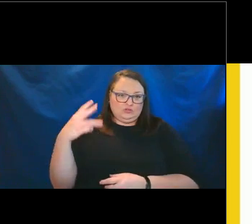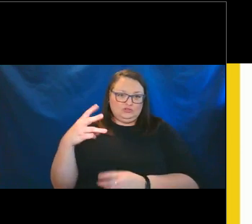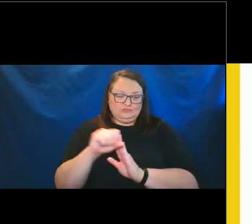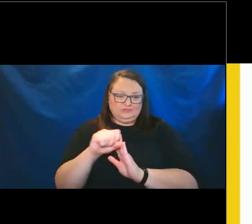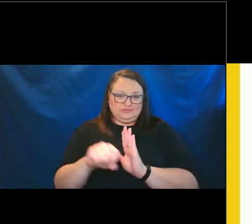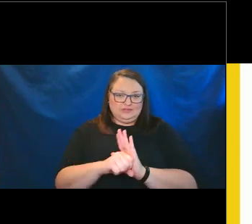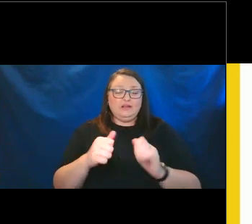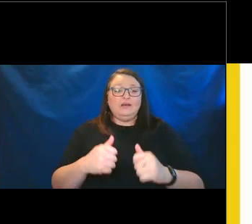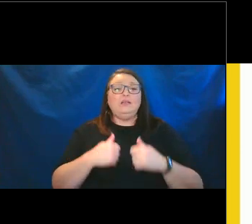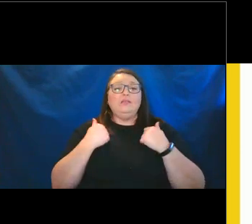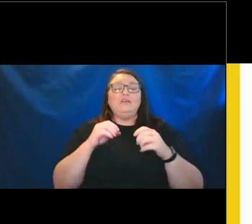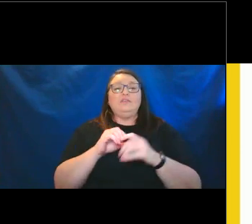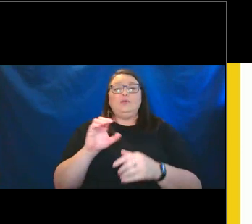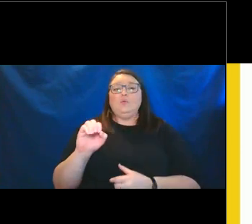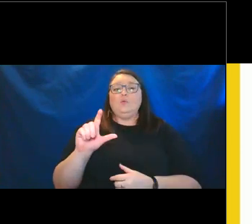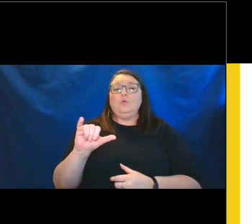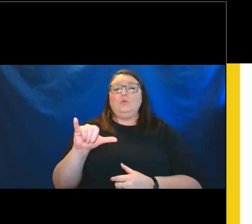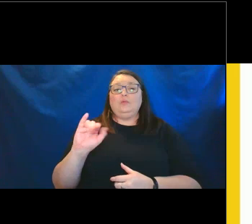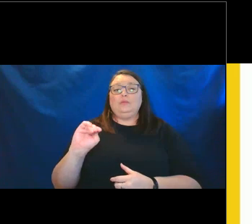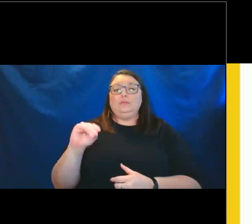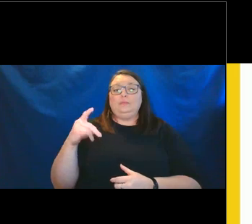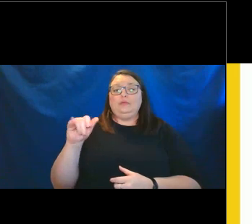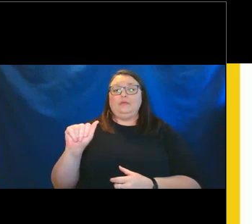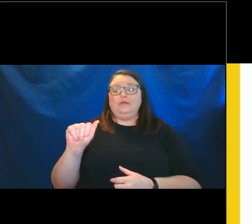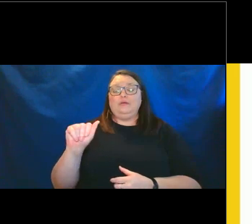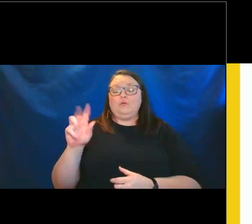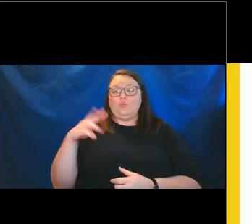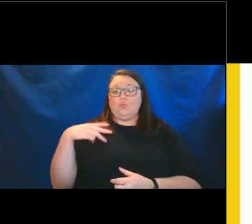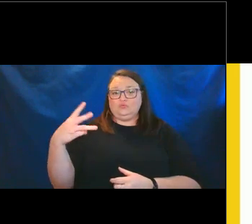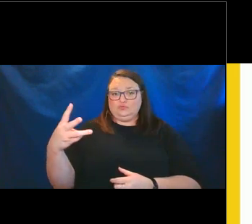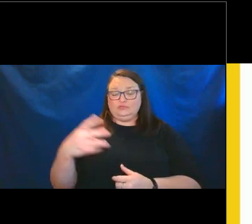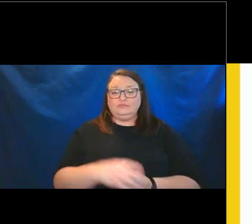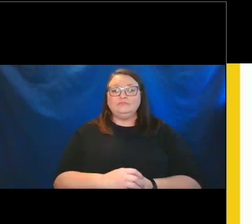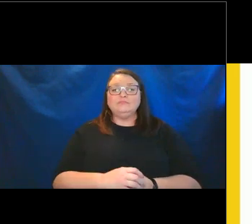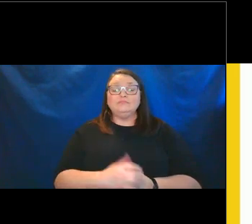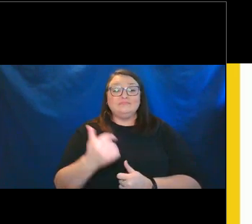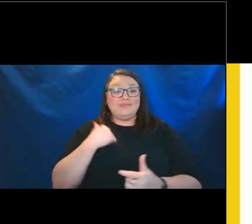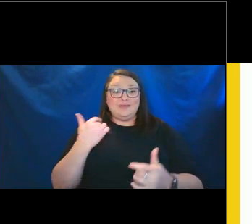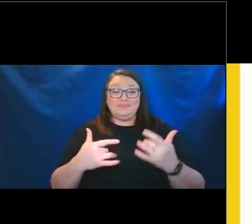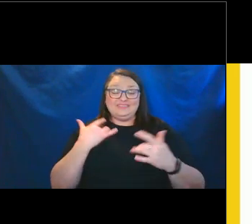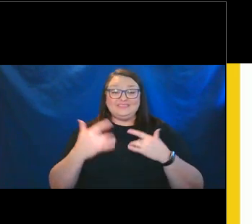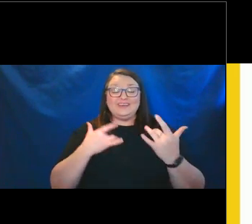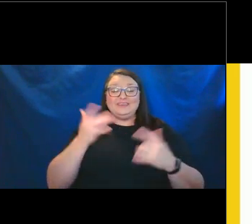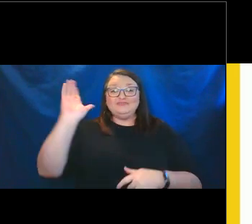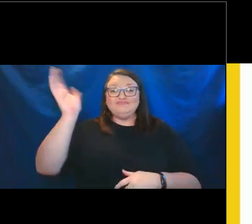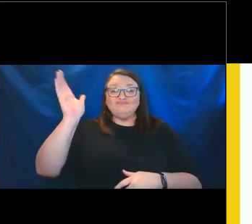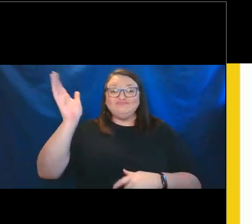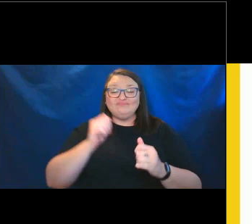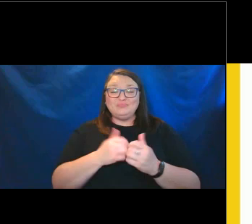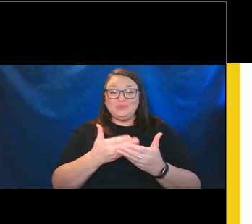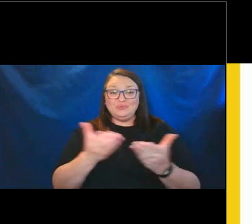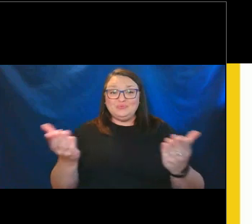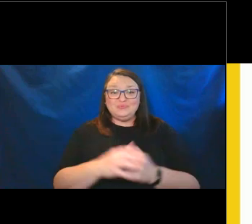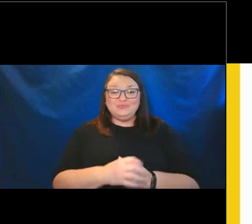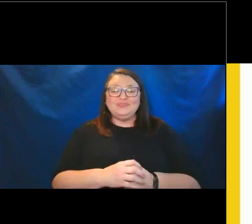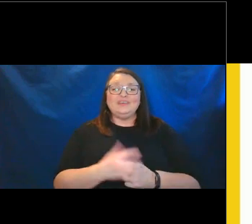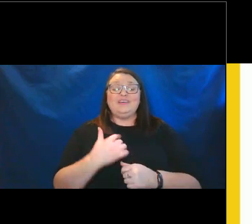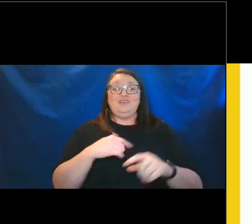and reside in Olympia, Washington. And I'm excited to talk with you. I'm